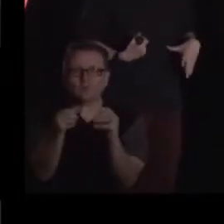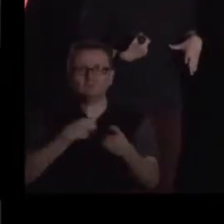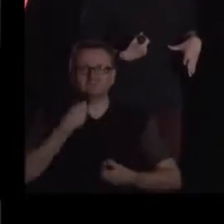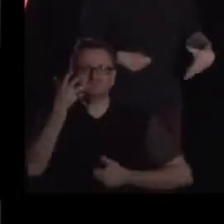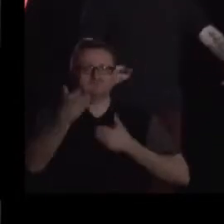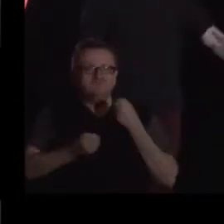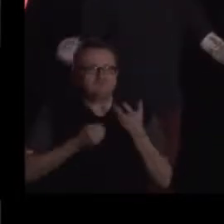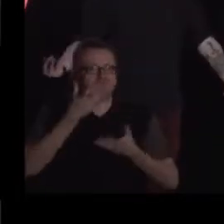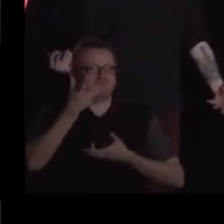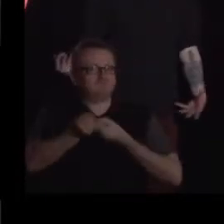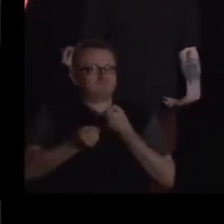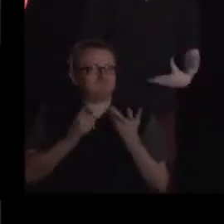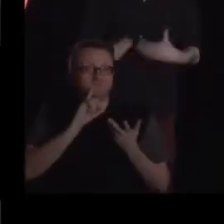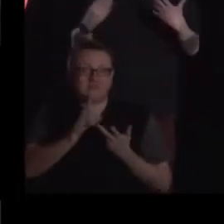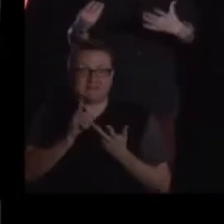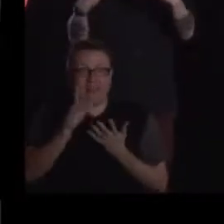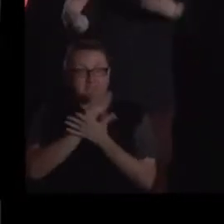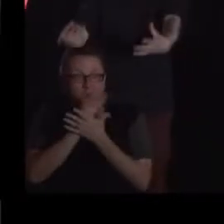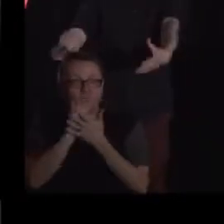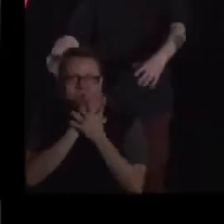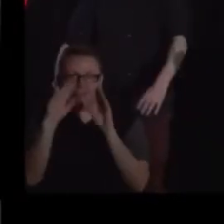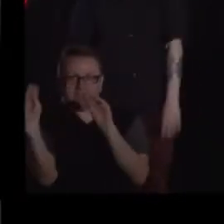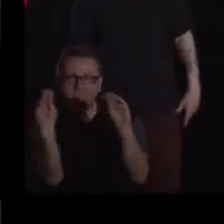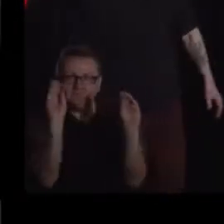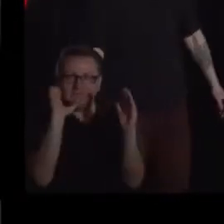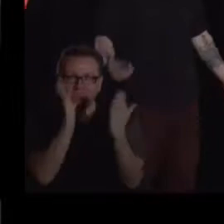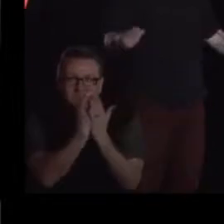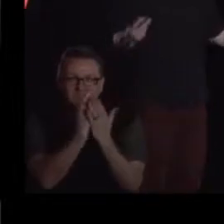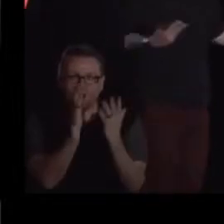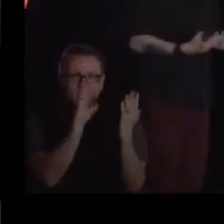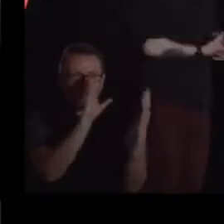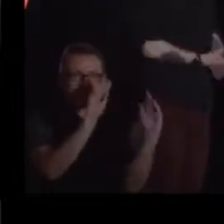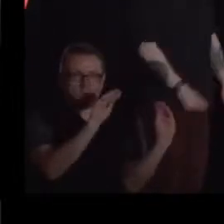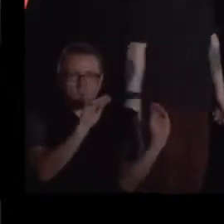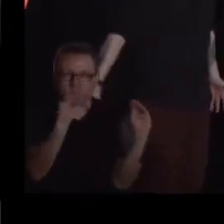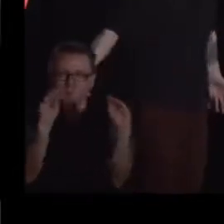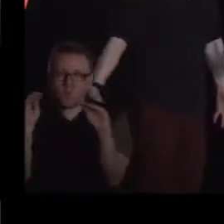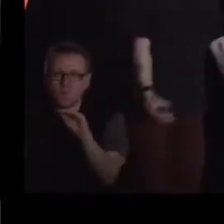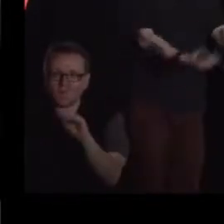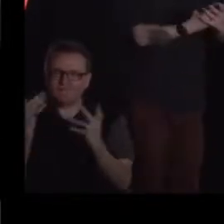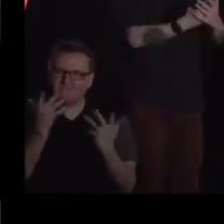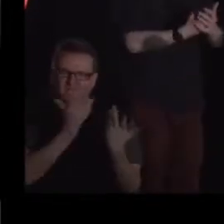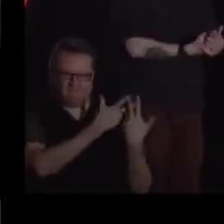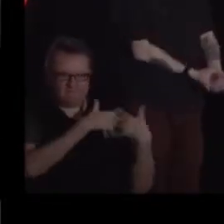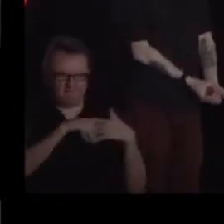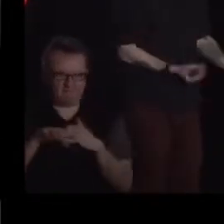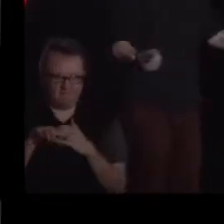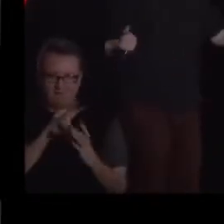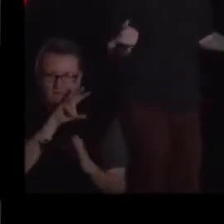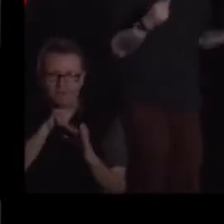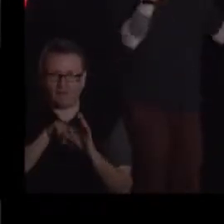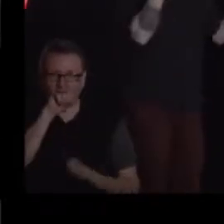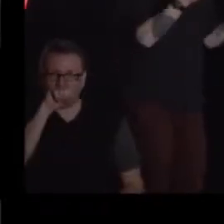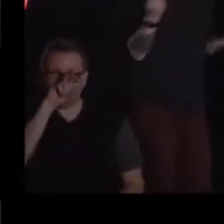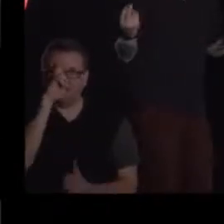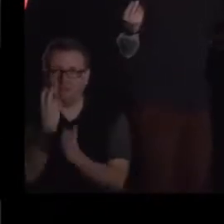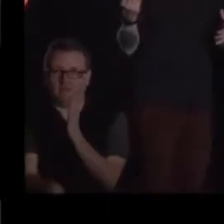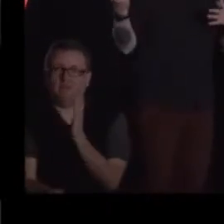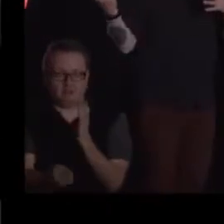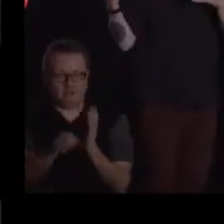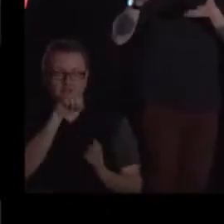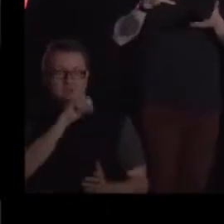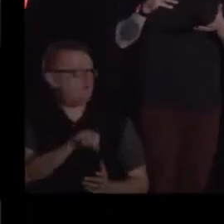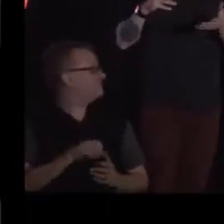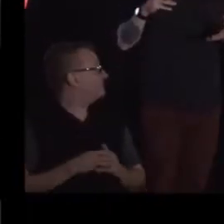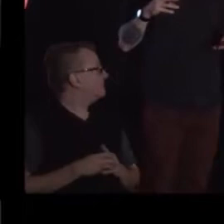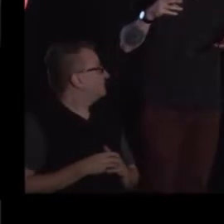and to learn, well, just to learn about film and moving image. Just sort of fell right into this and just loved it, and I got into